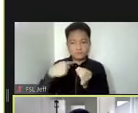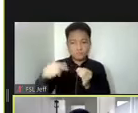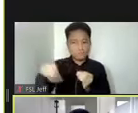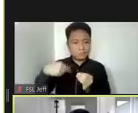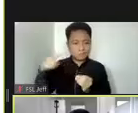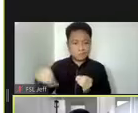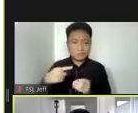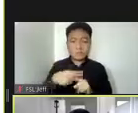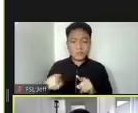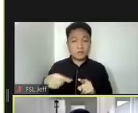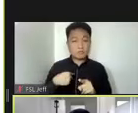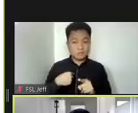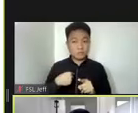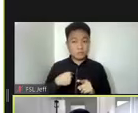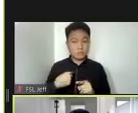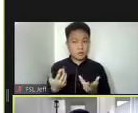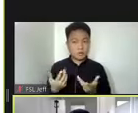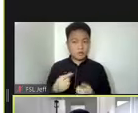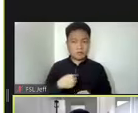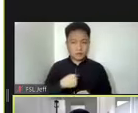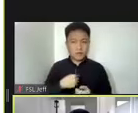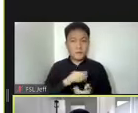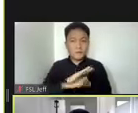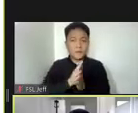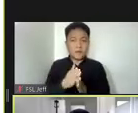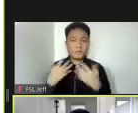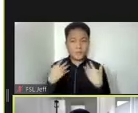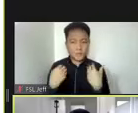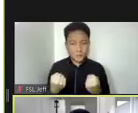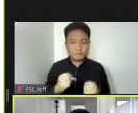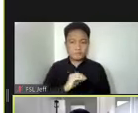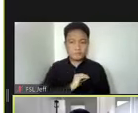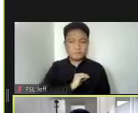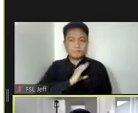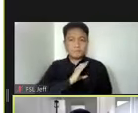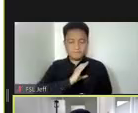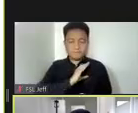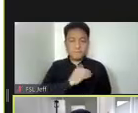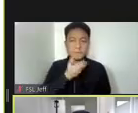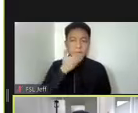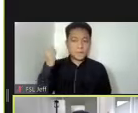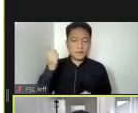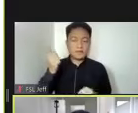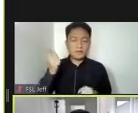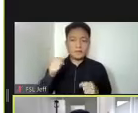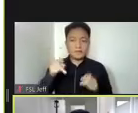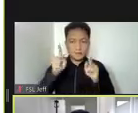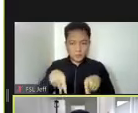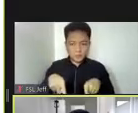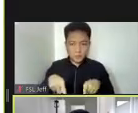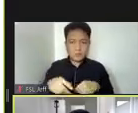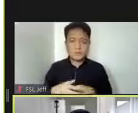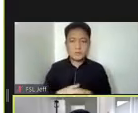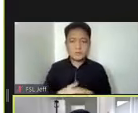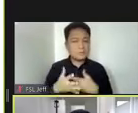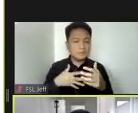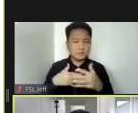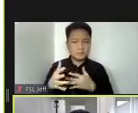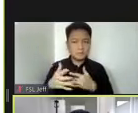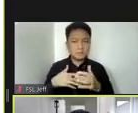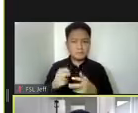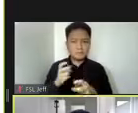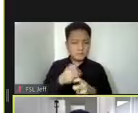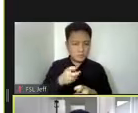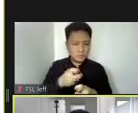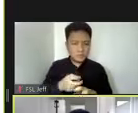person. No matter how difficult your challenges, just keep moving forward. Don't ever give up.